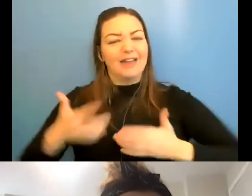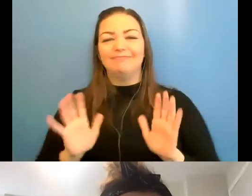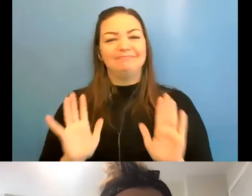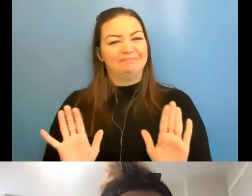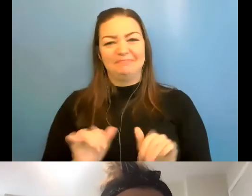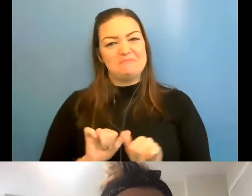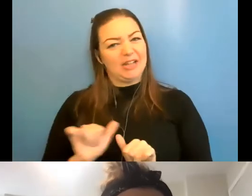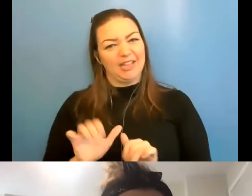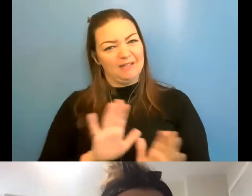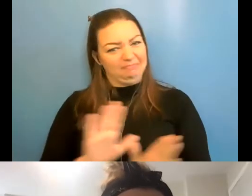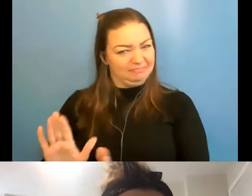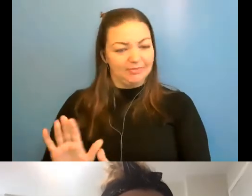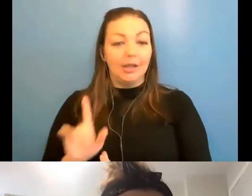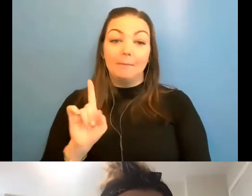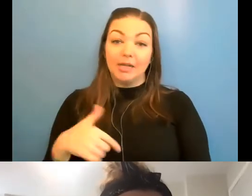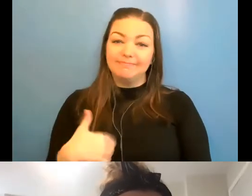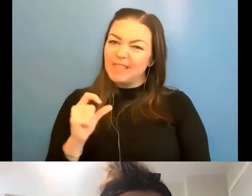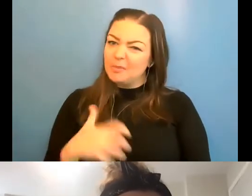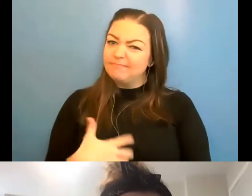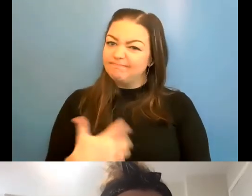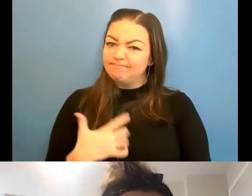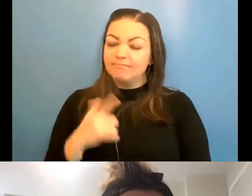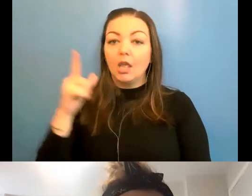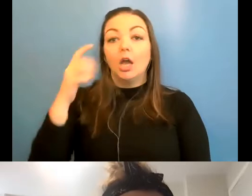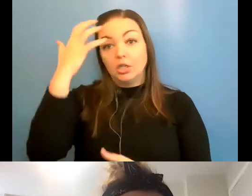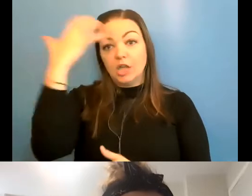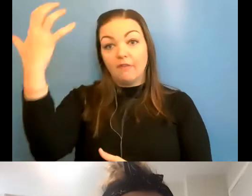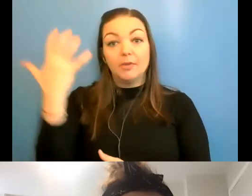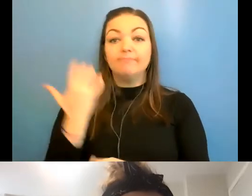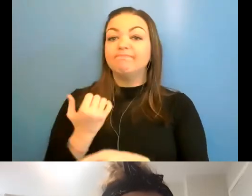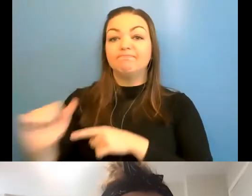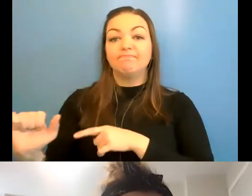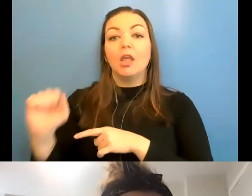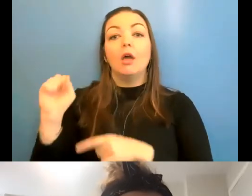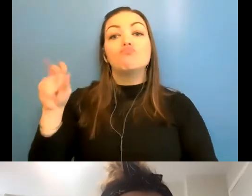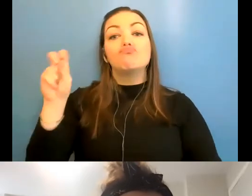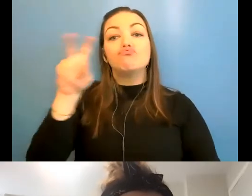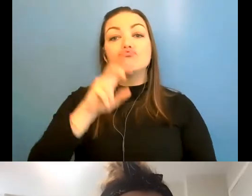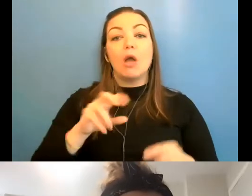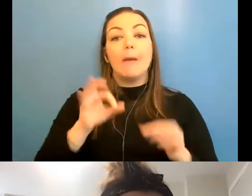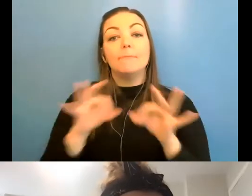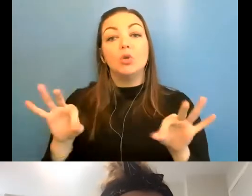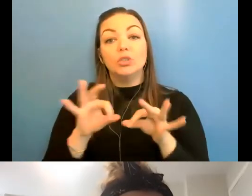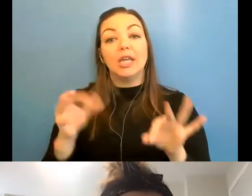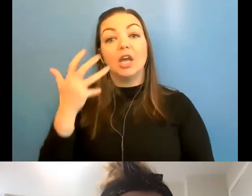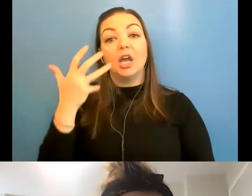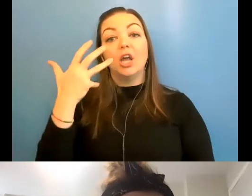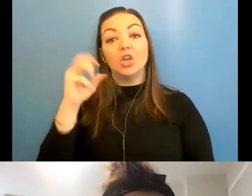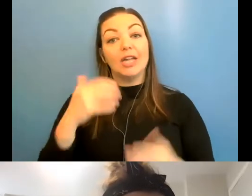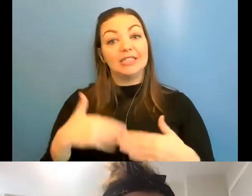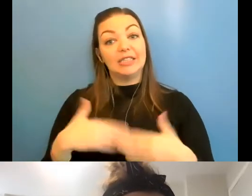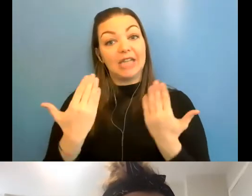turned down the opportunity for touring musicians to have a sort of 90-day visa-free period, which